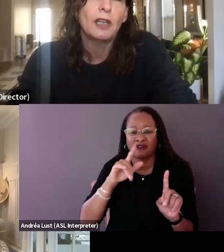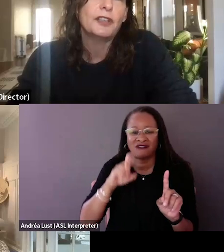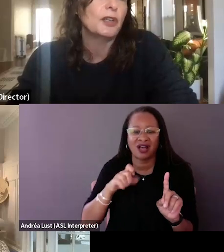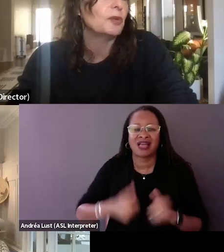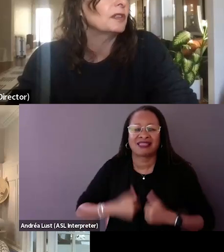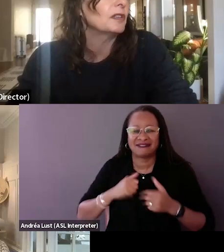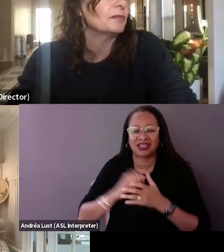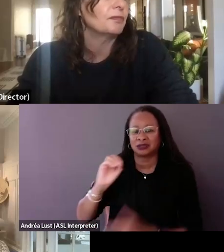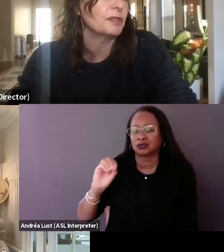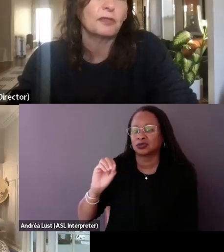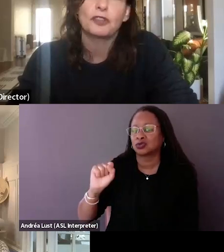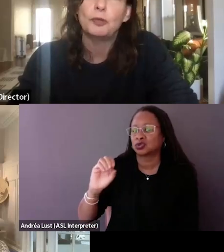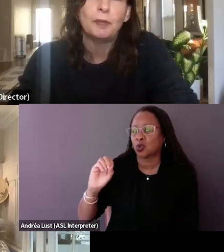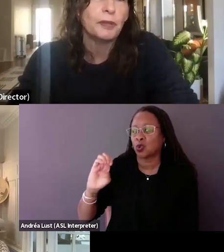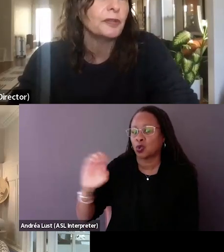Seoul,